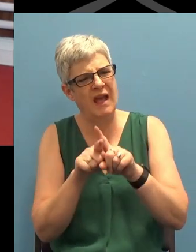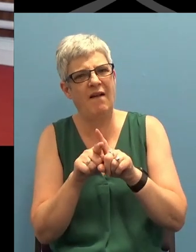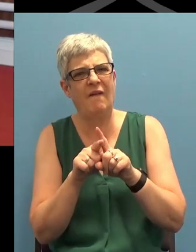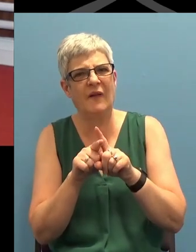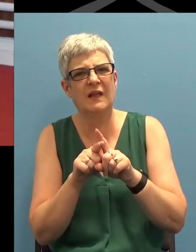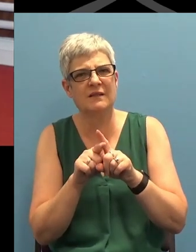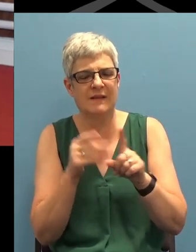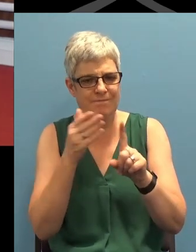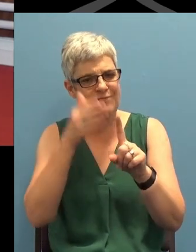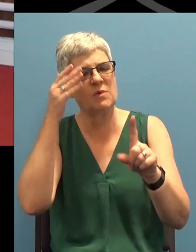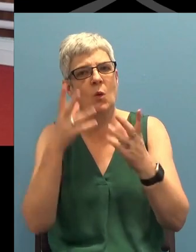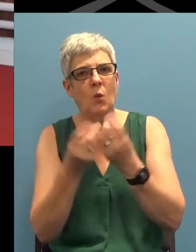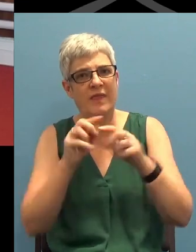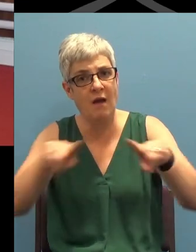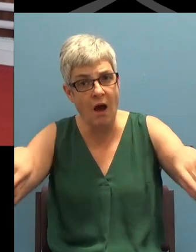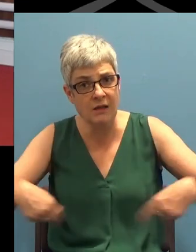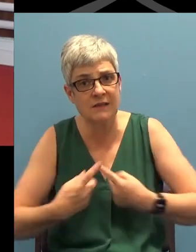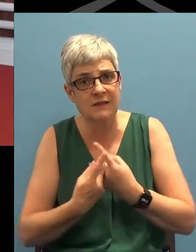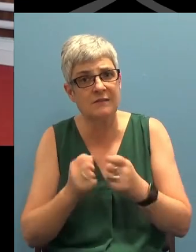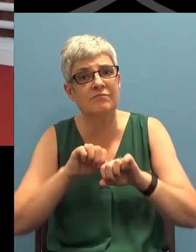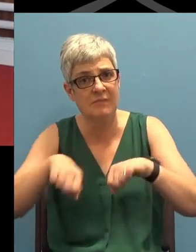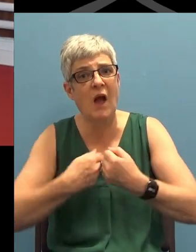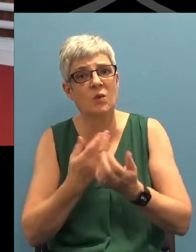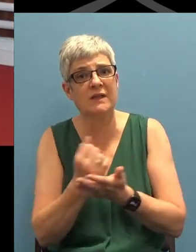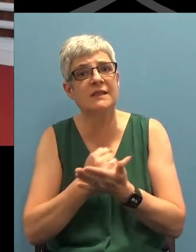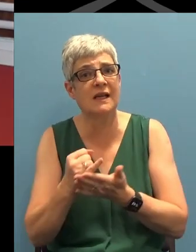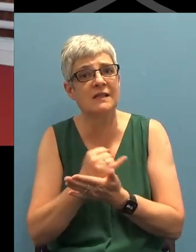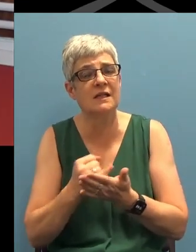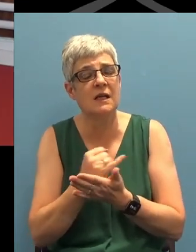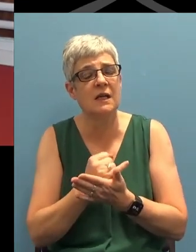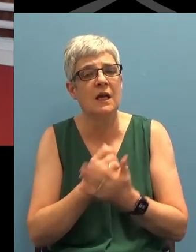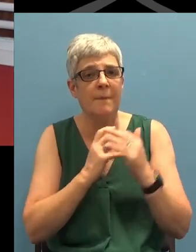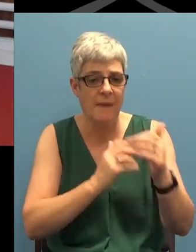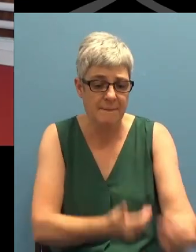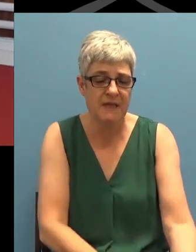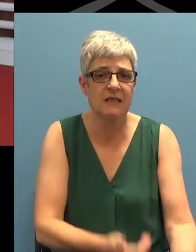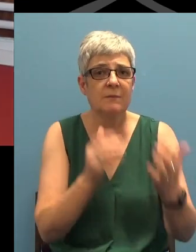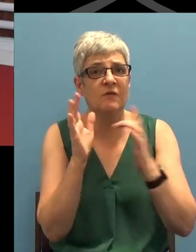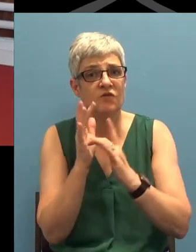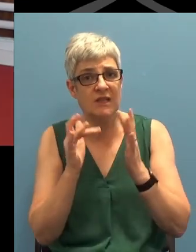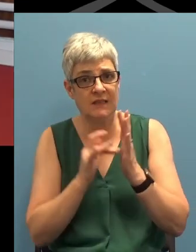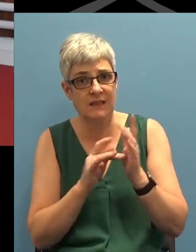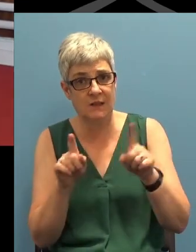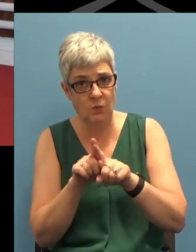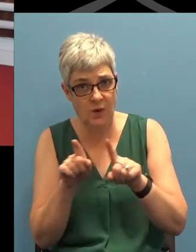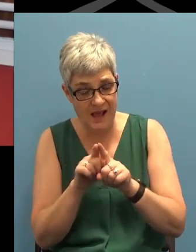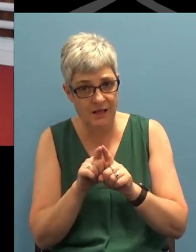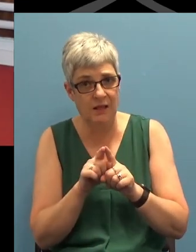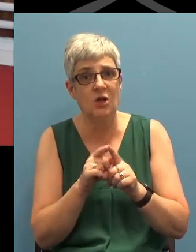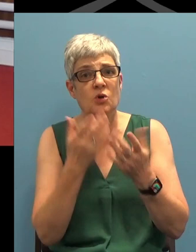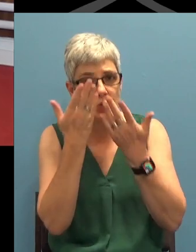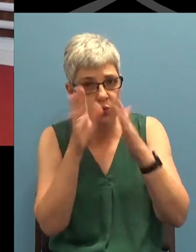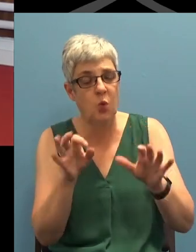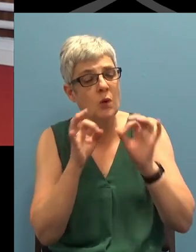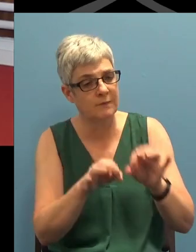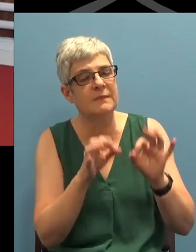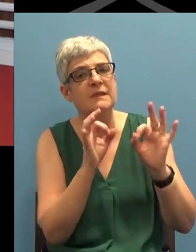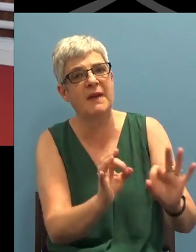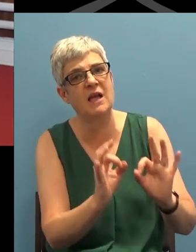But as well as this identification with us and our sin, the baptism of Jesus also marked him out as someone